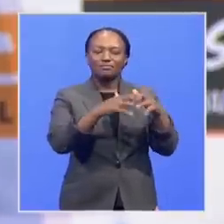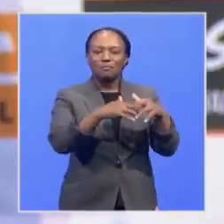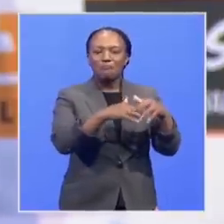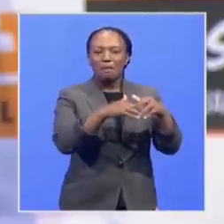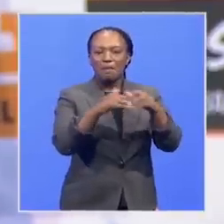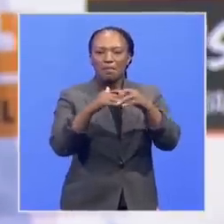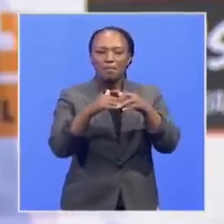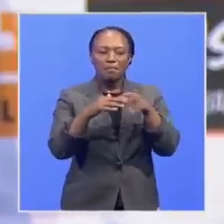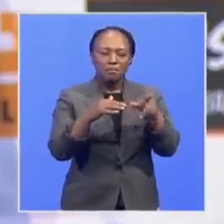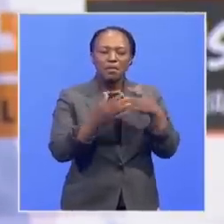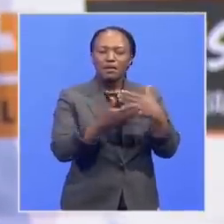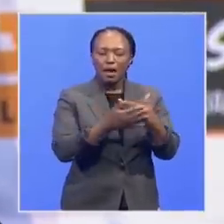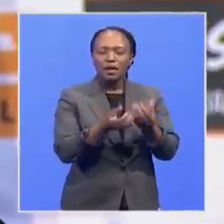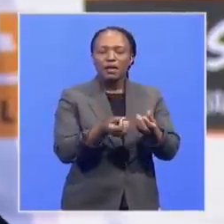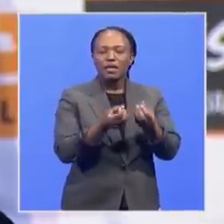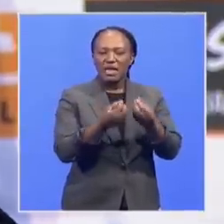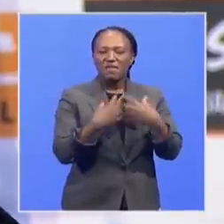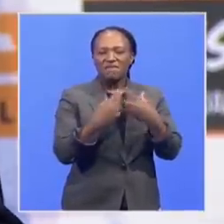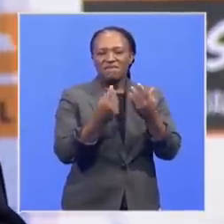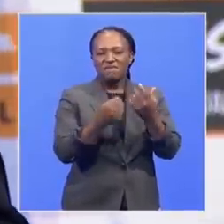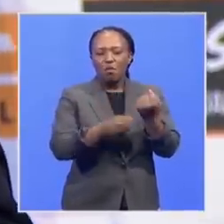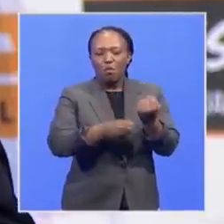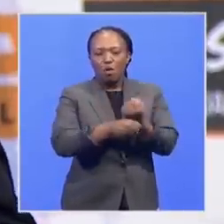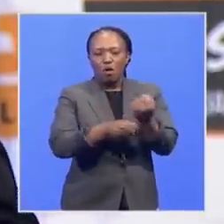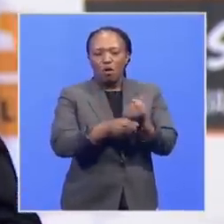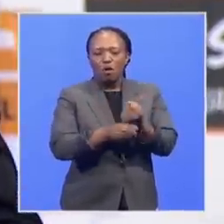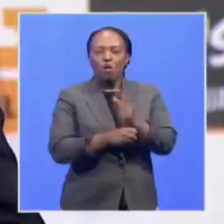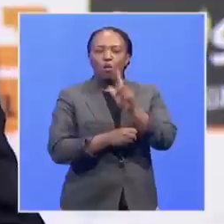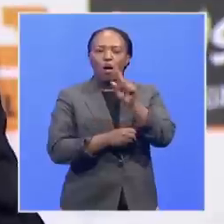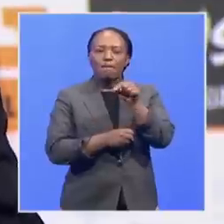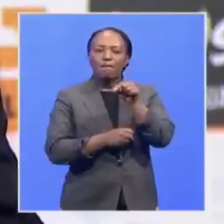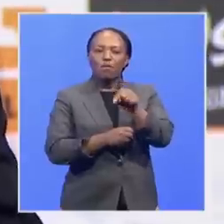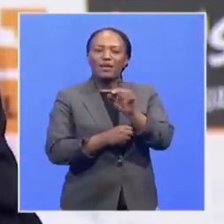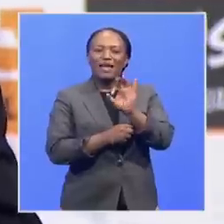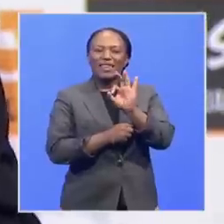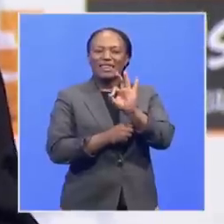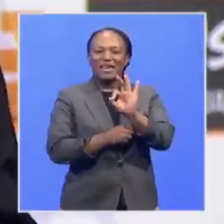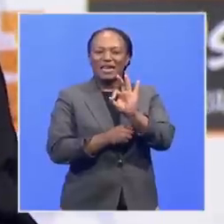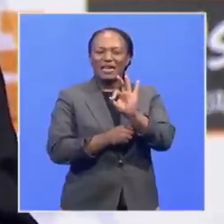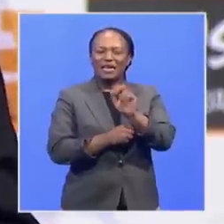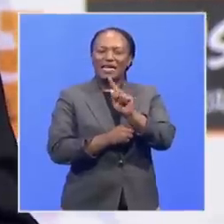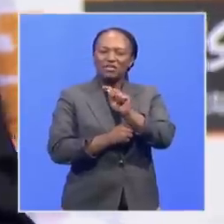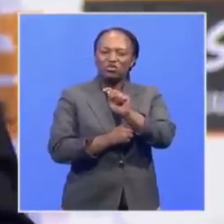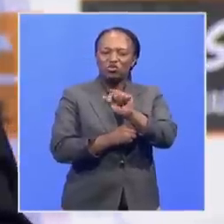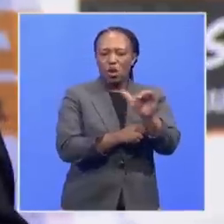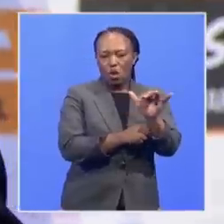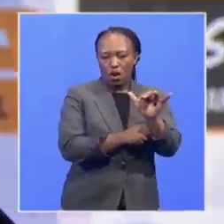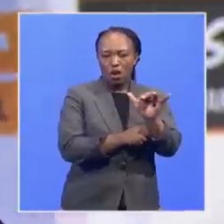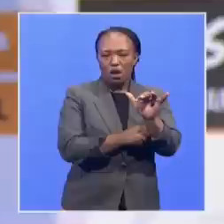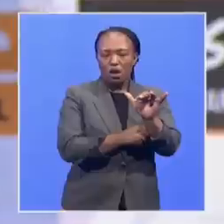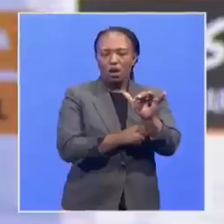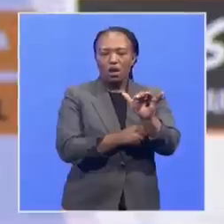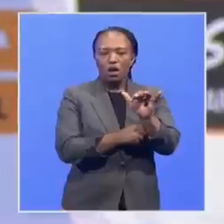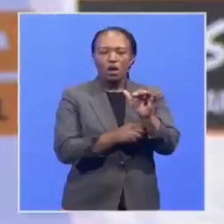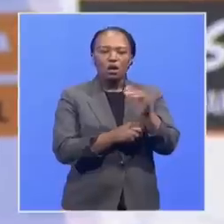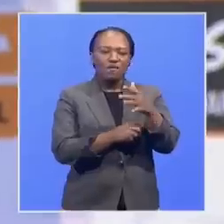re re batla 1.2 trillion ya diranta. Re ne re tshwere